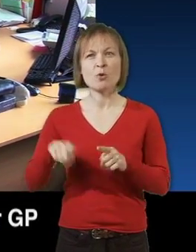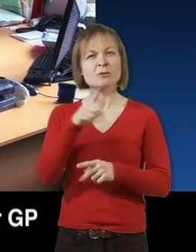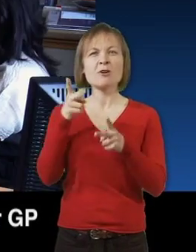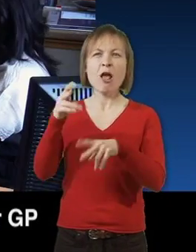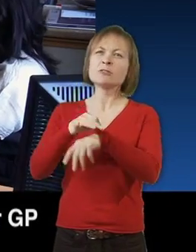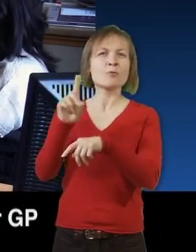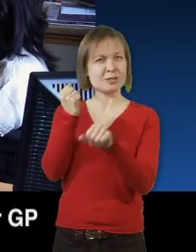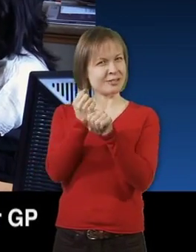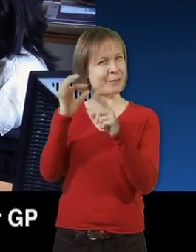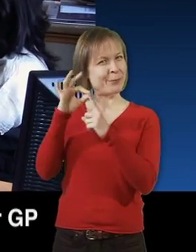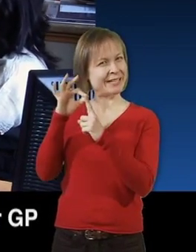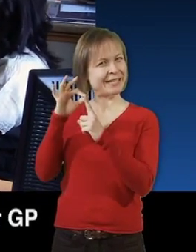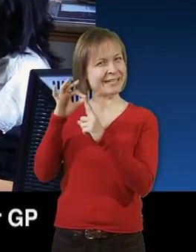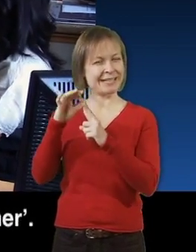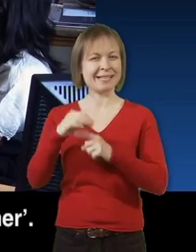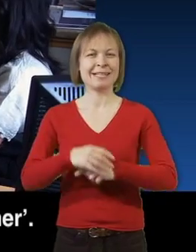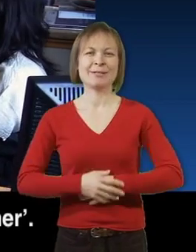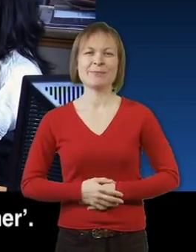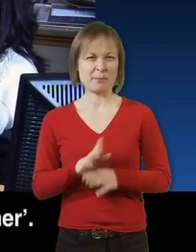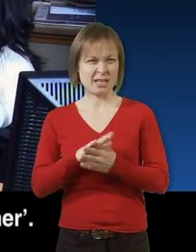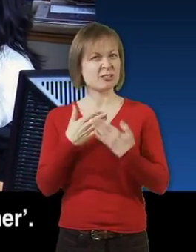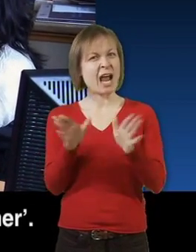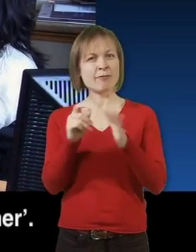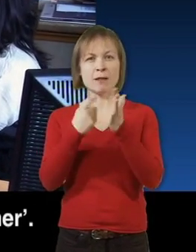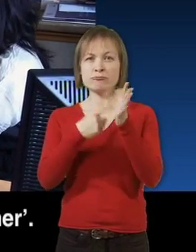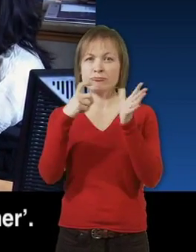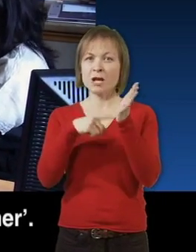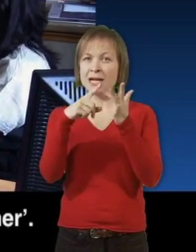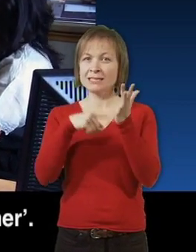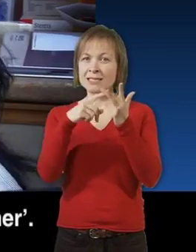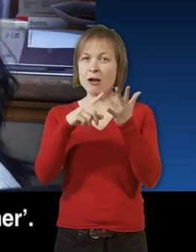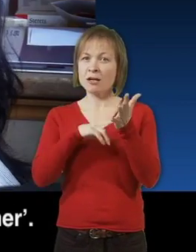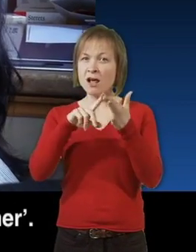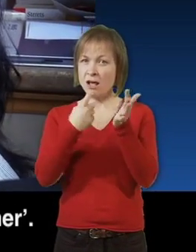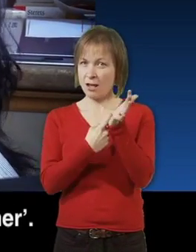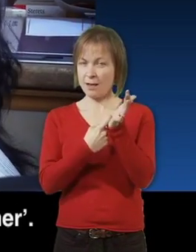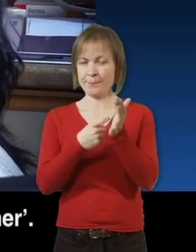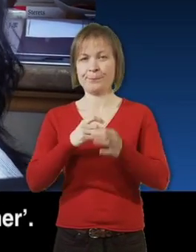Most people call the doctor their GP, which means general practitioner.